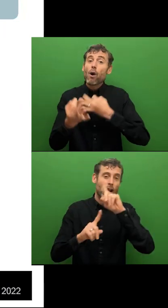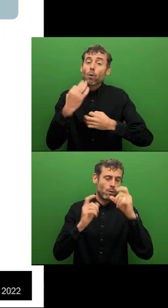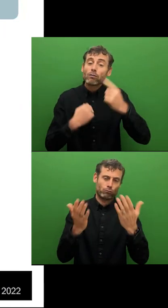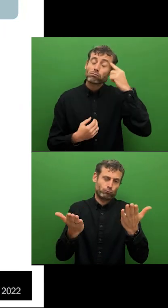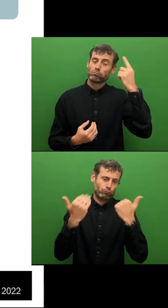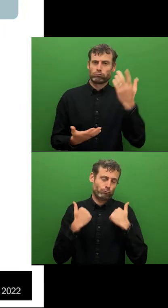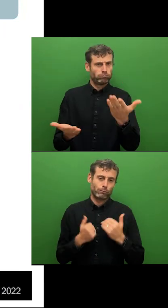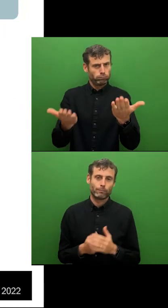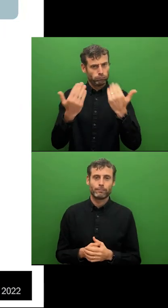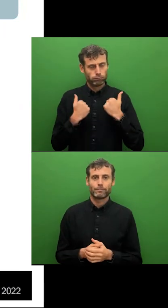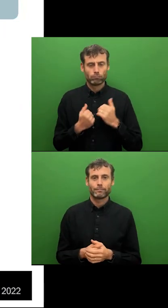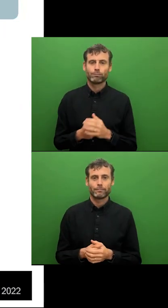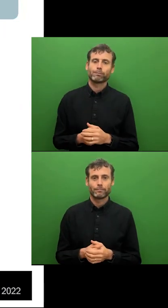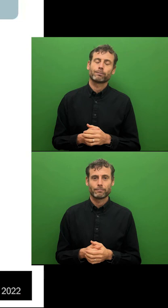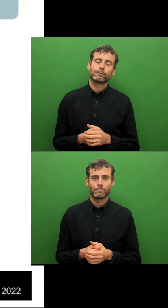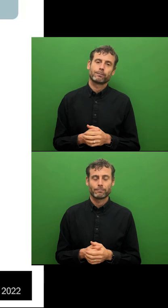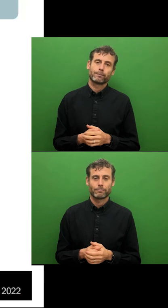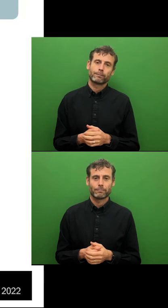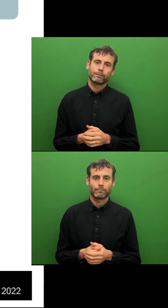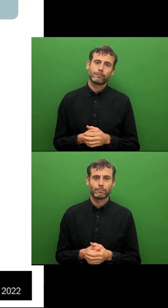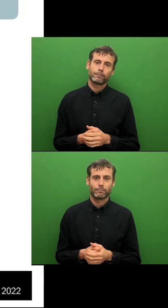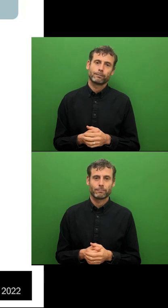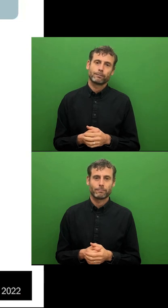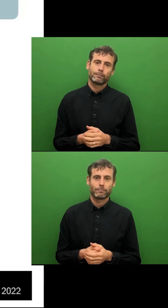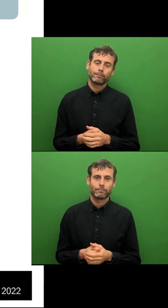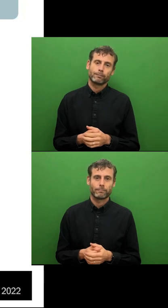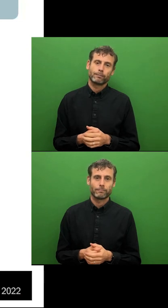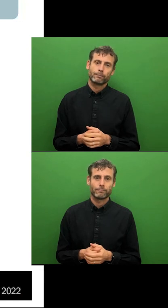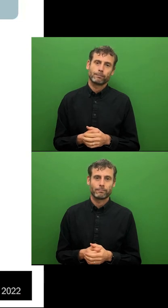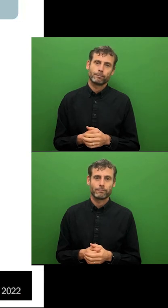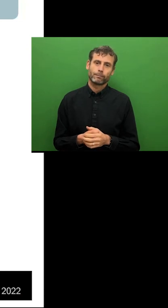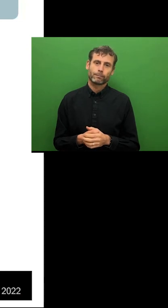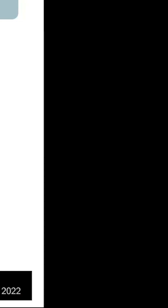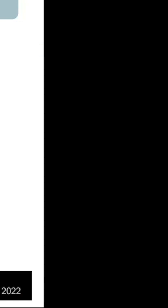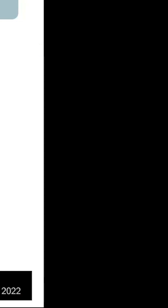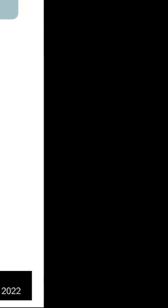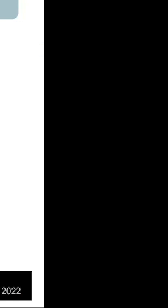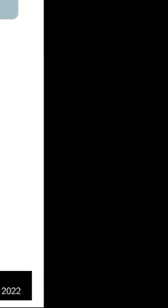ask us any questions about the SLRTP 2022 challenges that you may have.